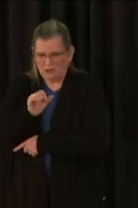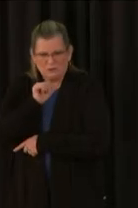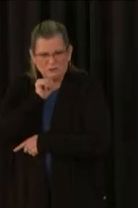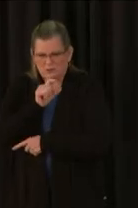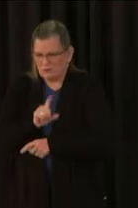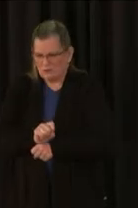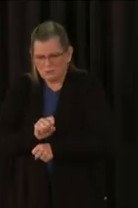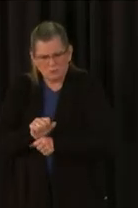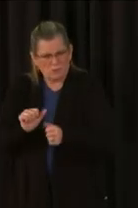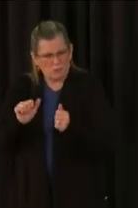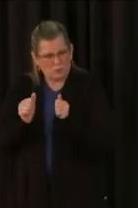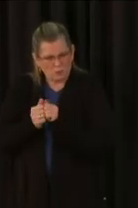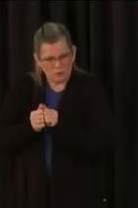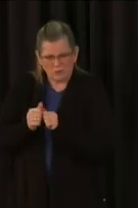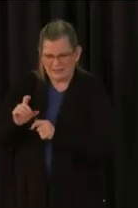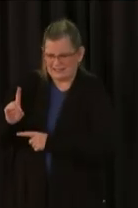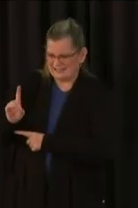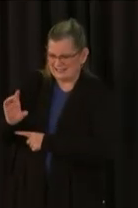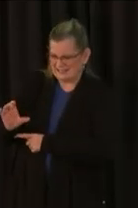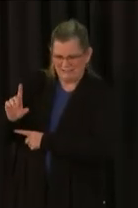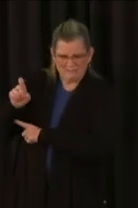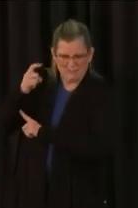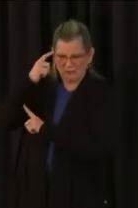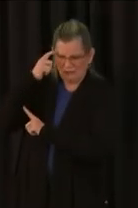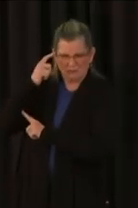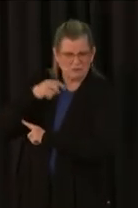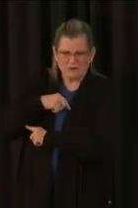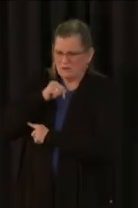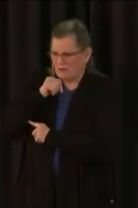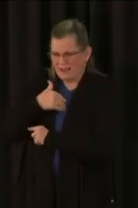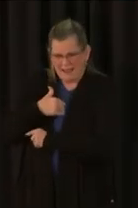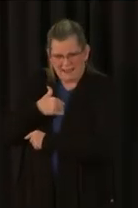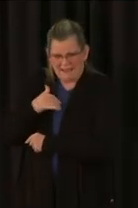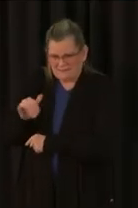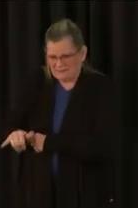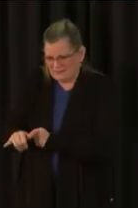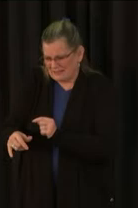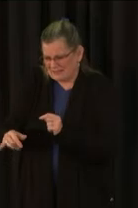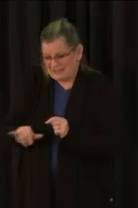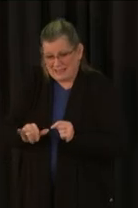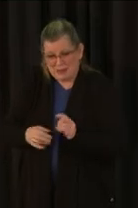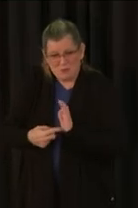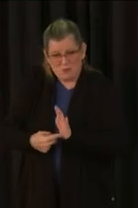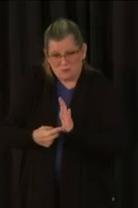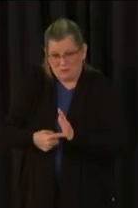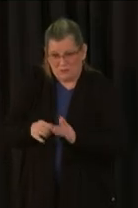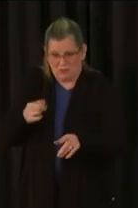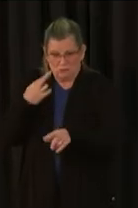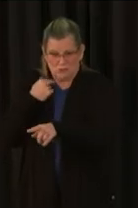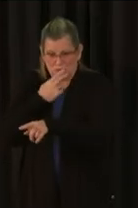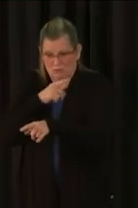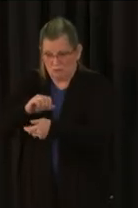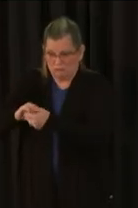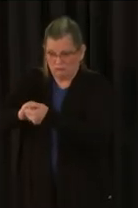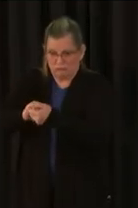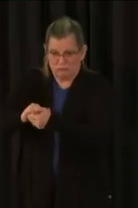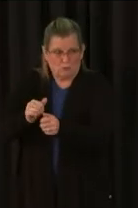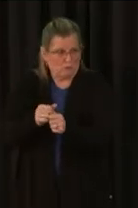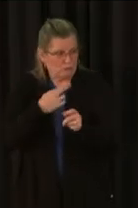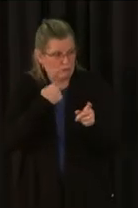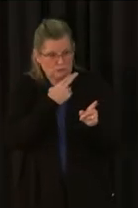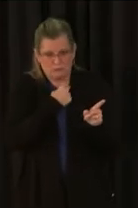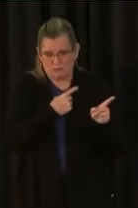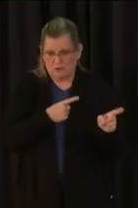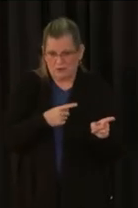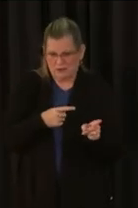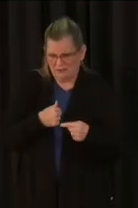and national level, we as a live industry really don't have the same representation as the restaurant industries and some of these big industries.